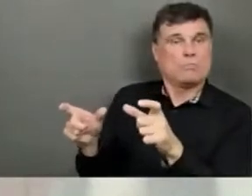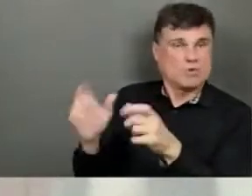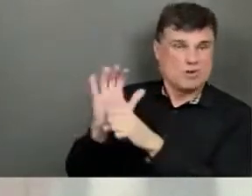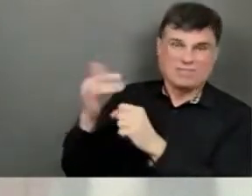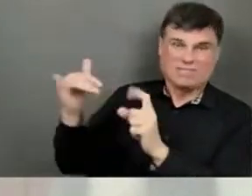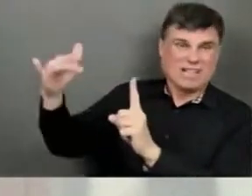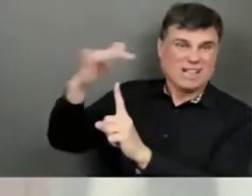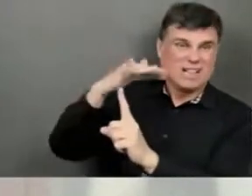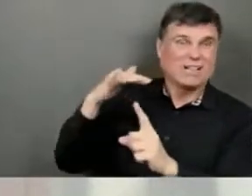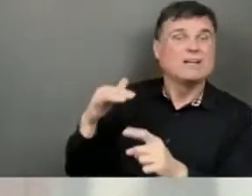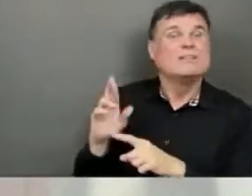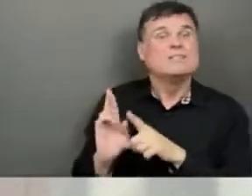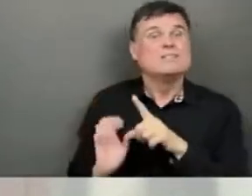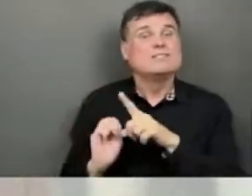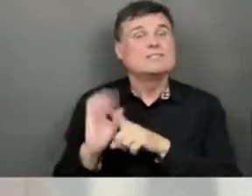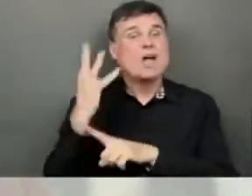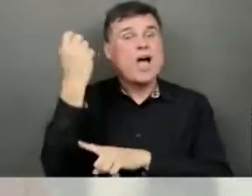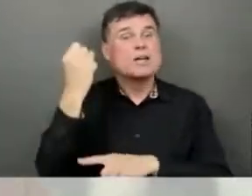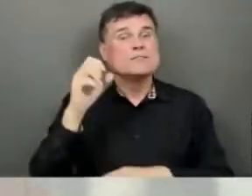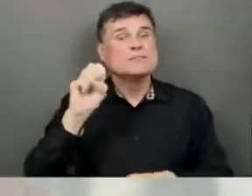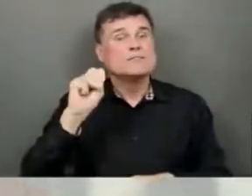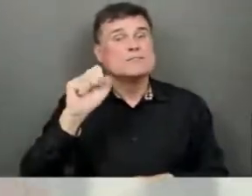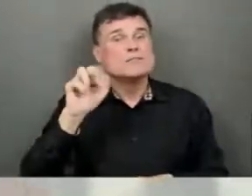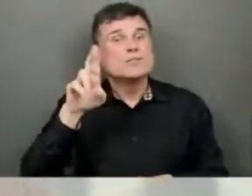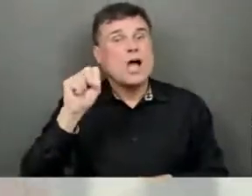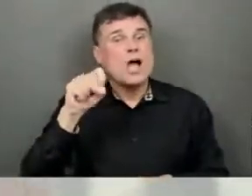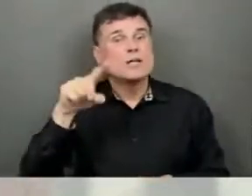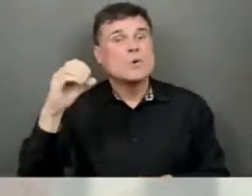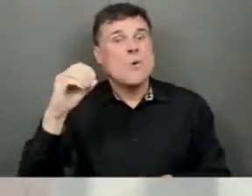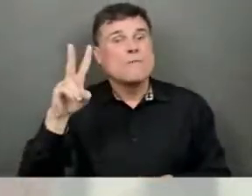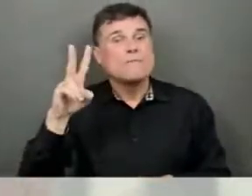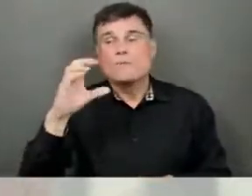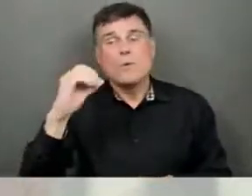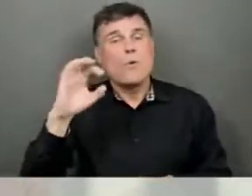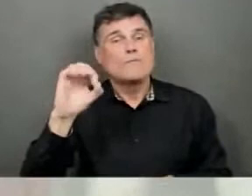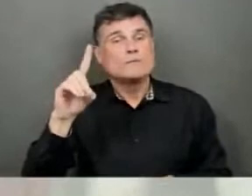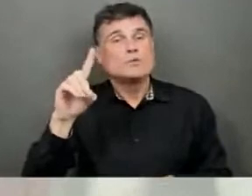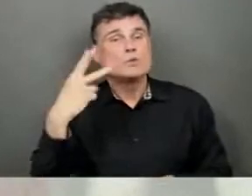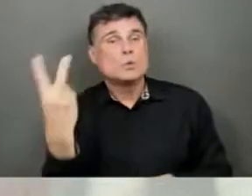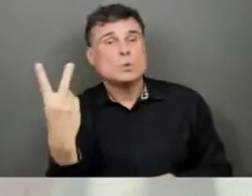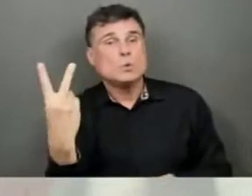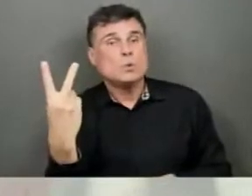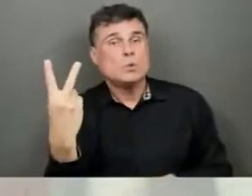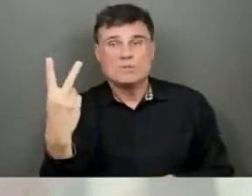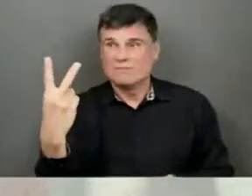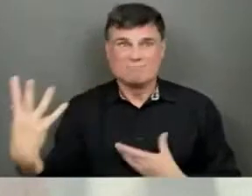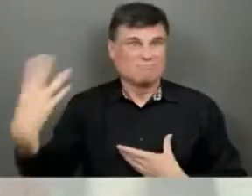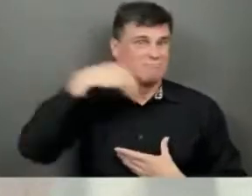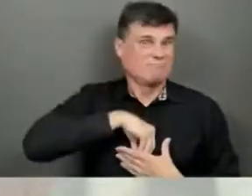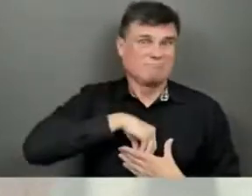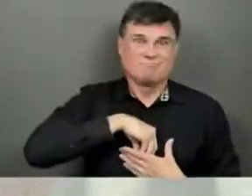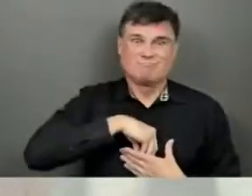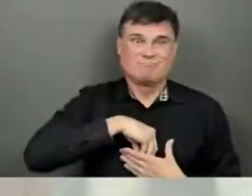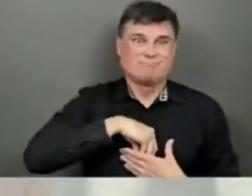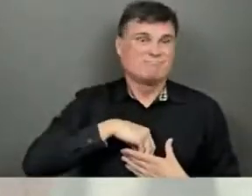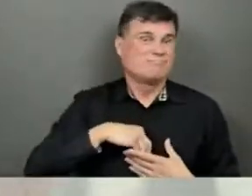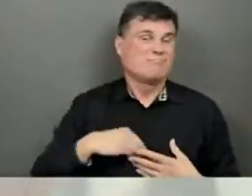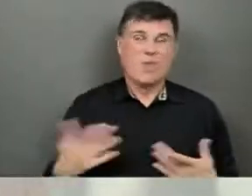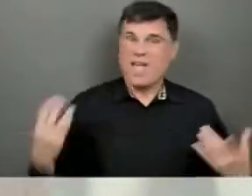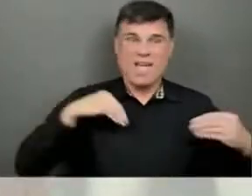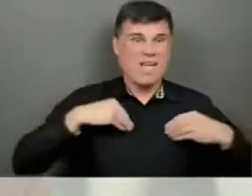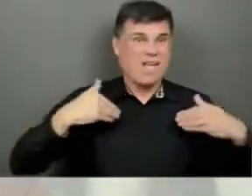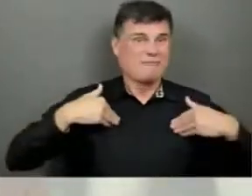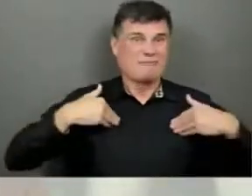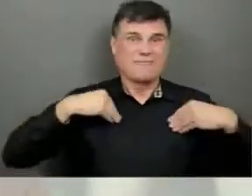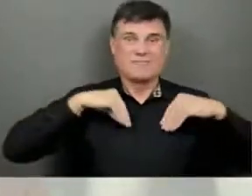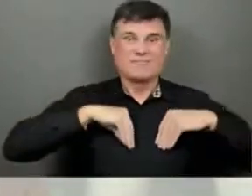virus, is part of our lexicon now. It's part of our life. It's another vaccine preventable disease that we will have to